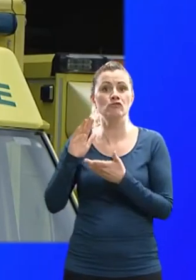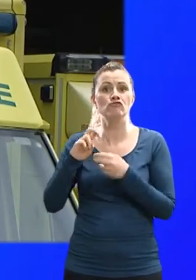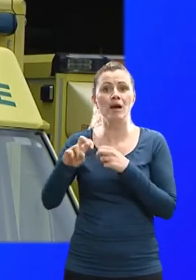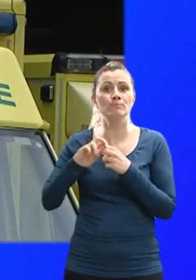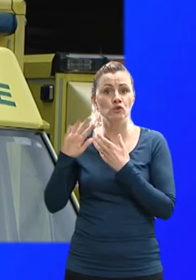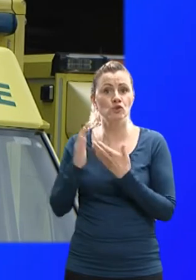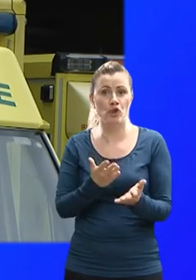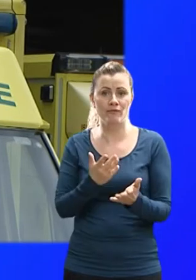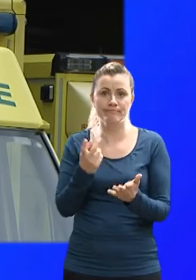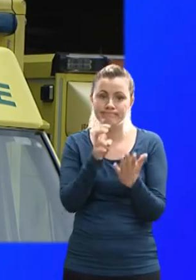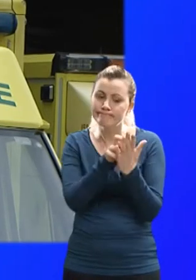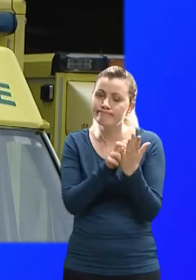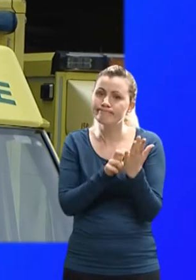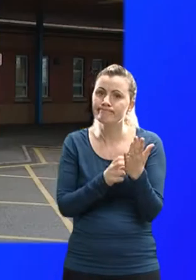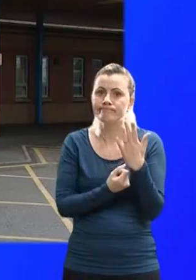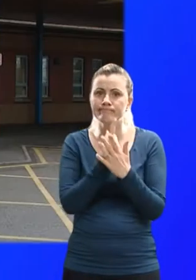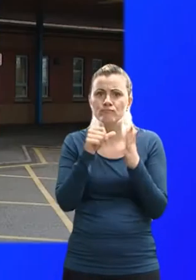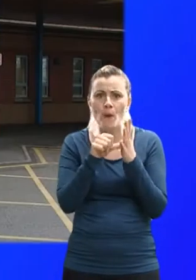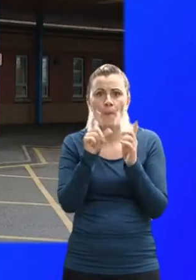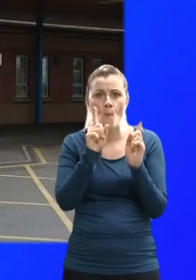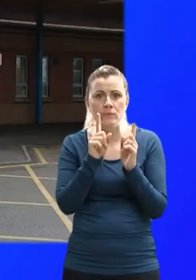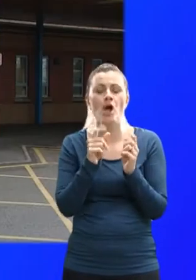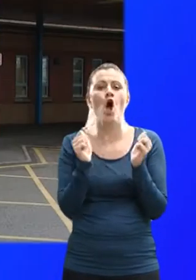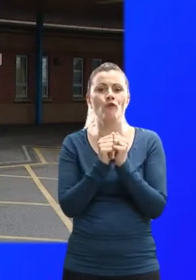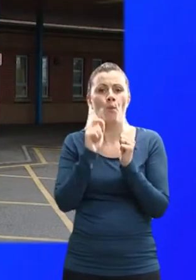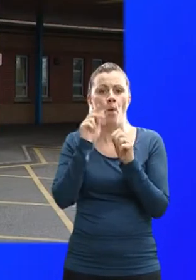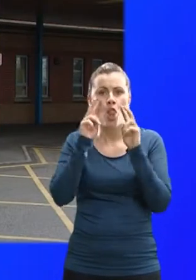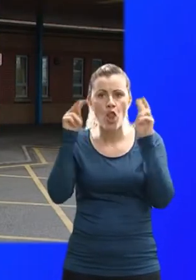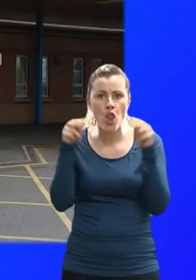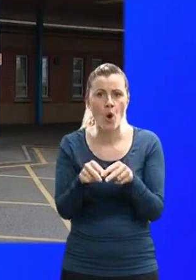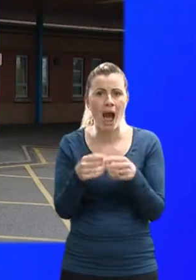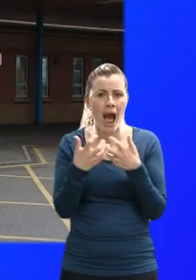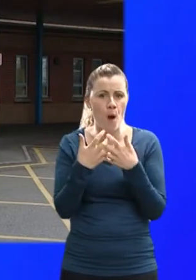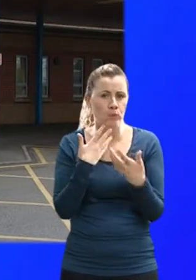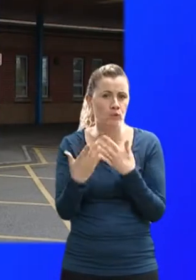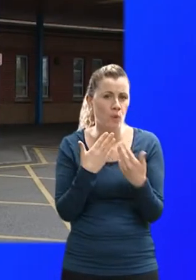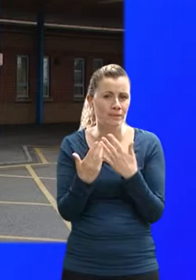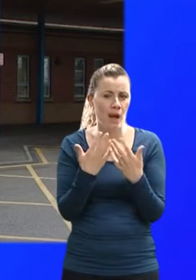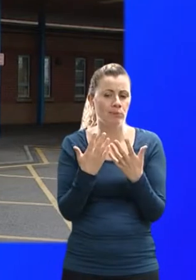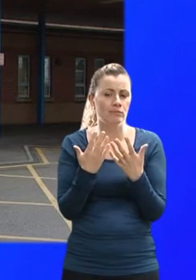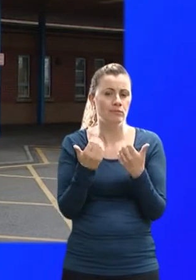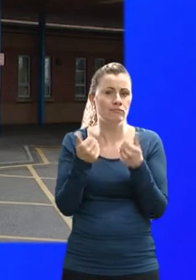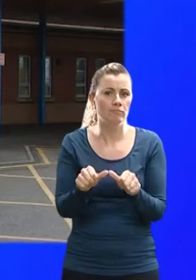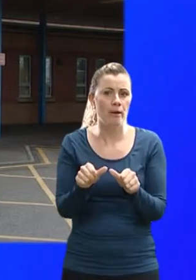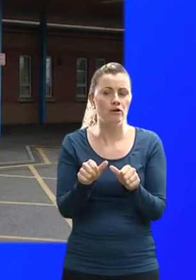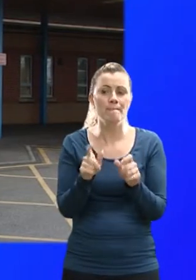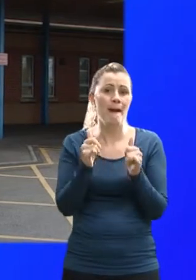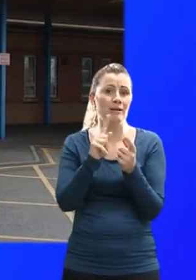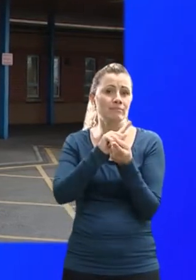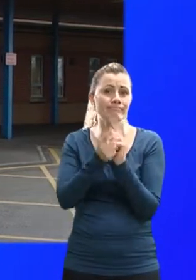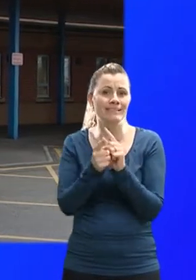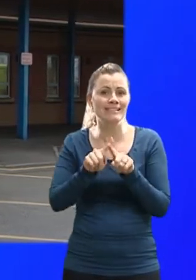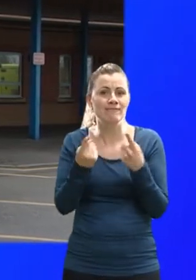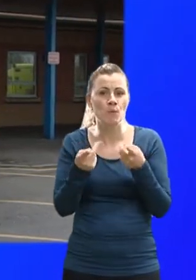note of the difficulties and agreed to look into them and